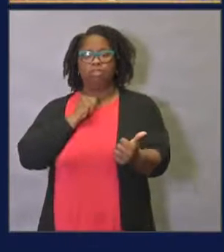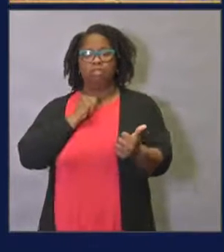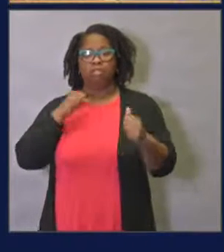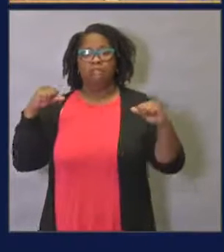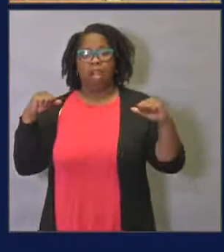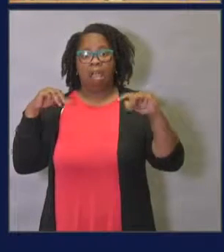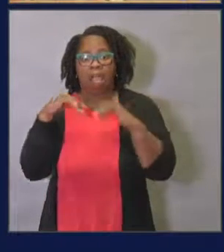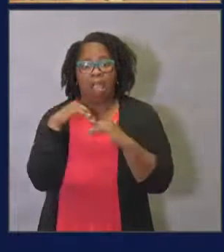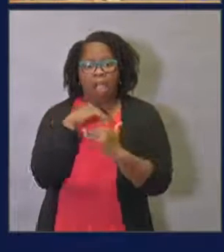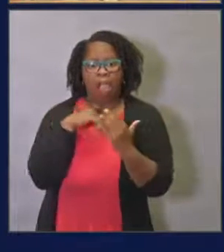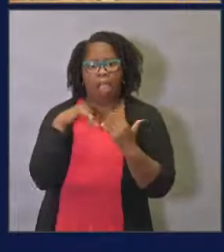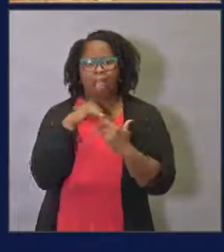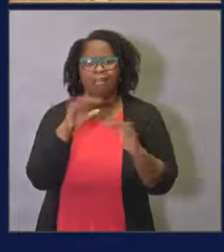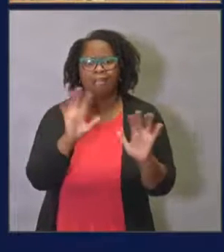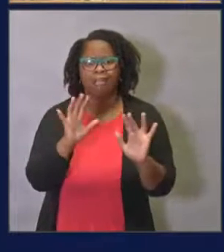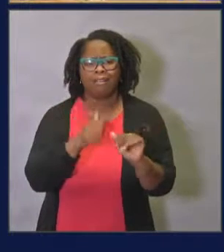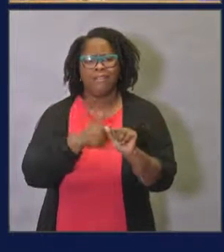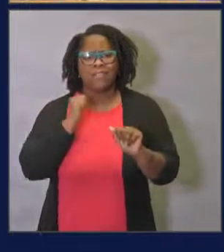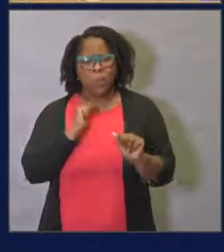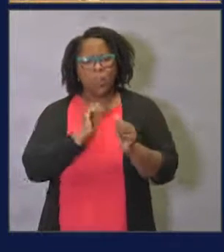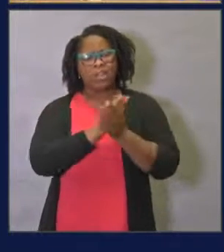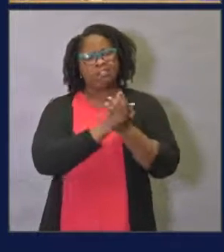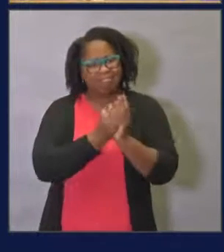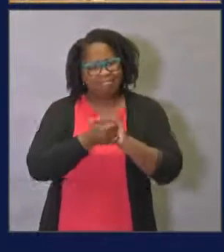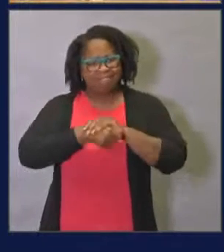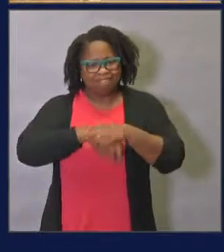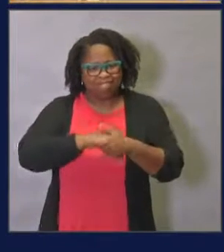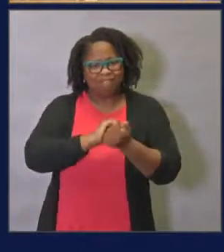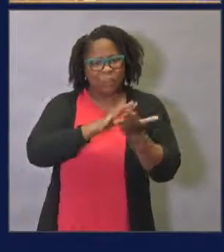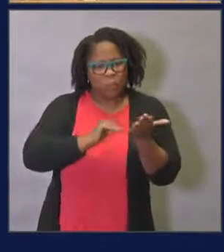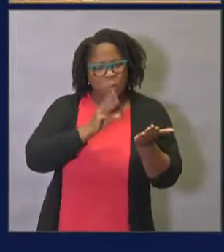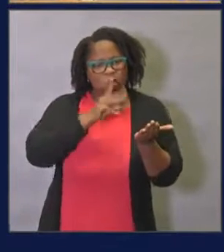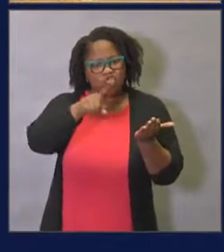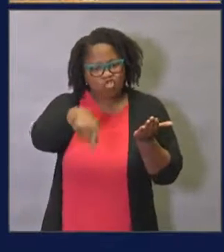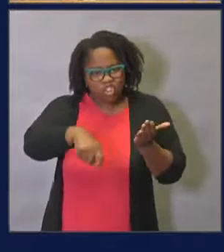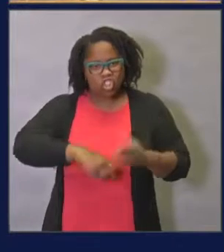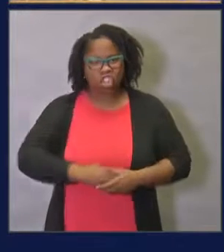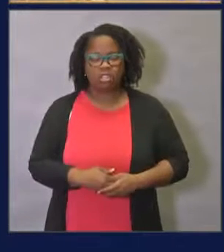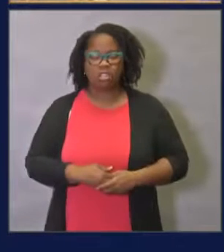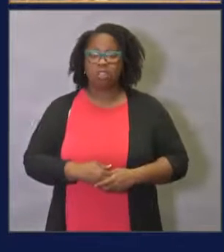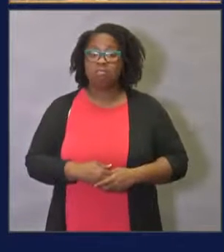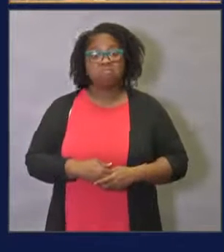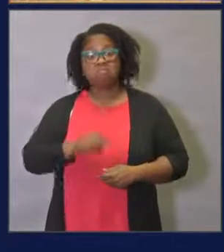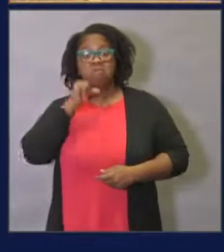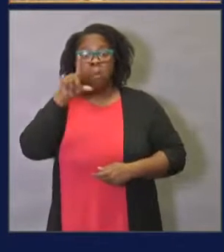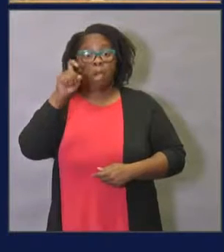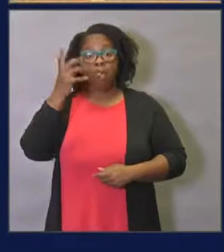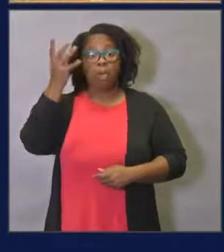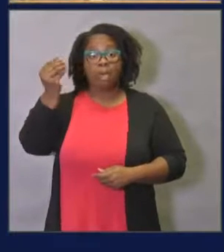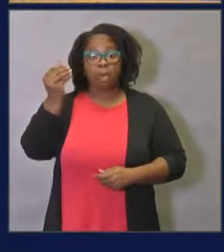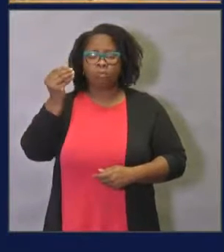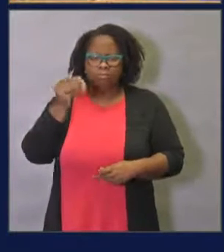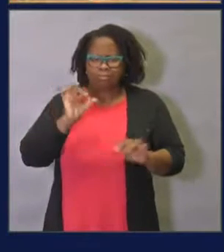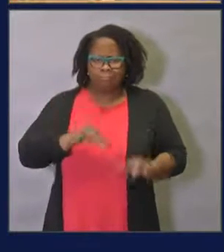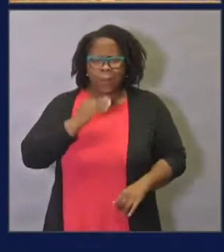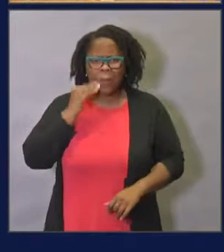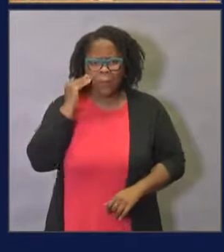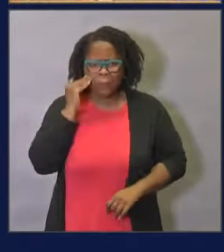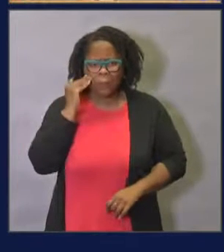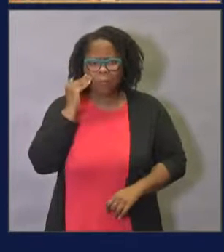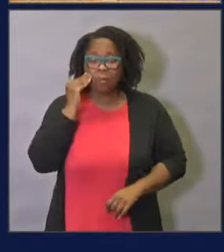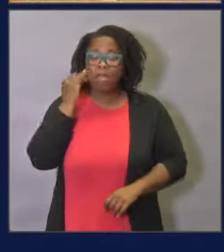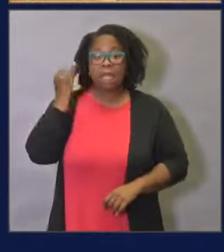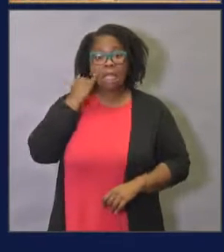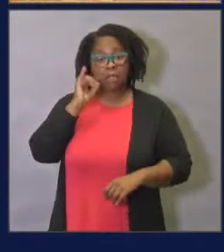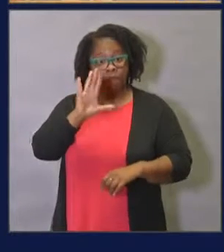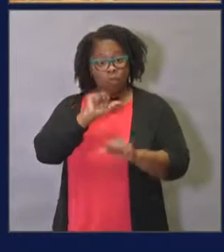needs to frequently wash their hands. All non-essential activities should be limited. Violations at workplaces, as a reminder,